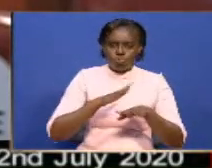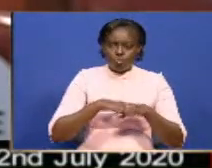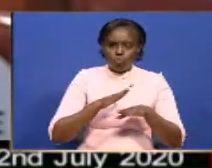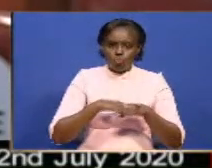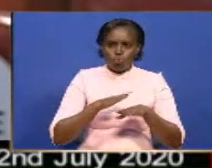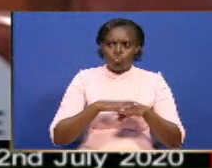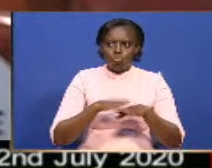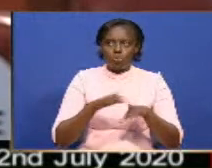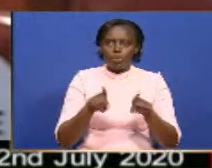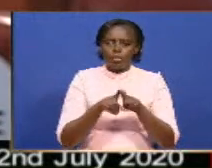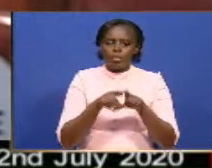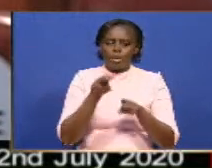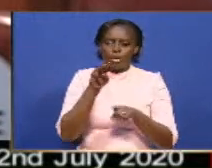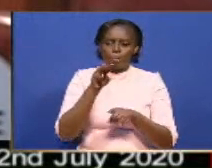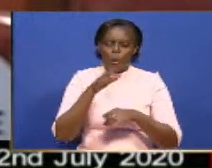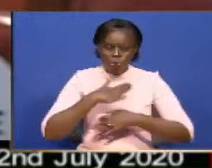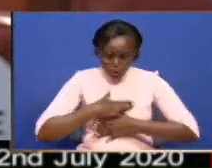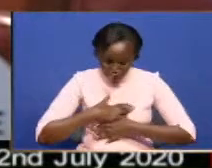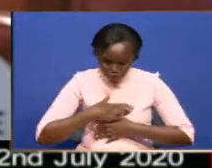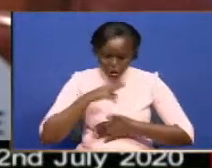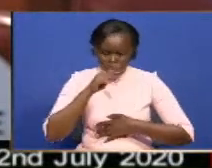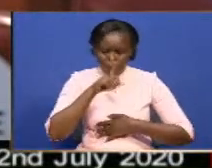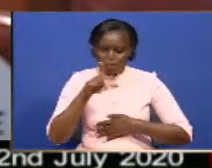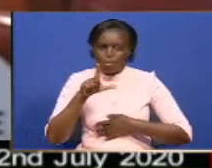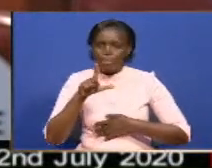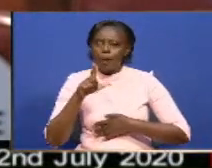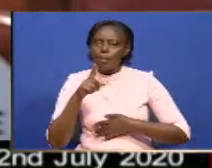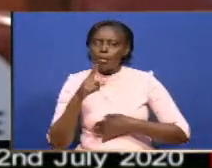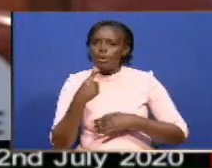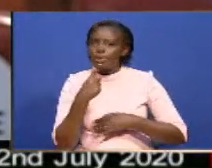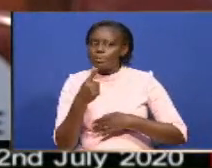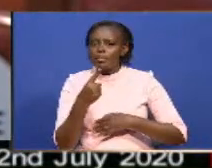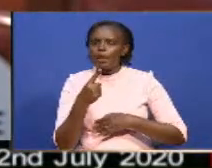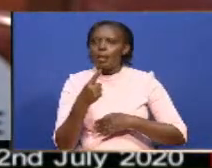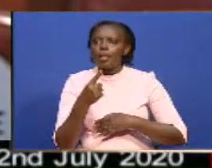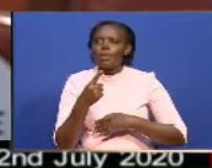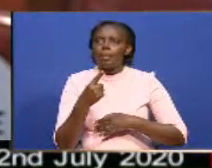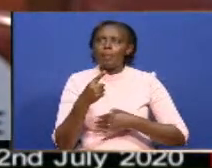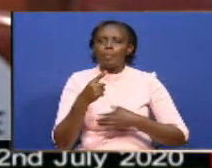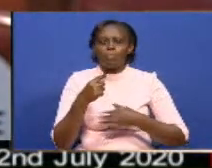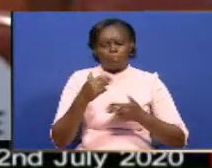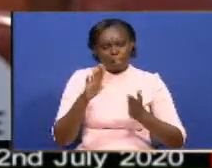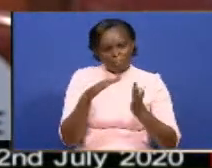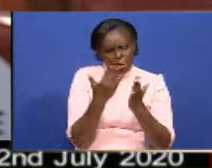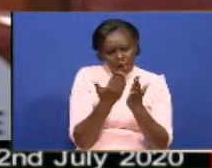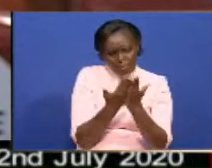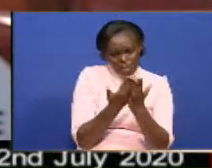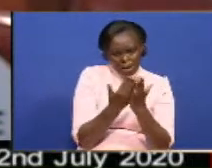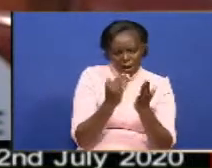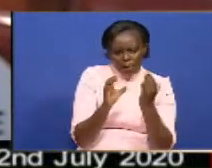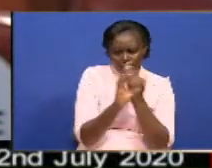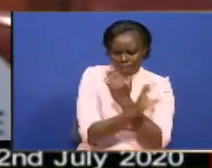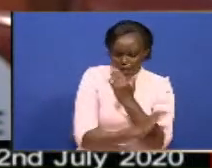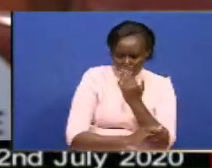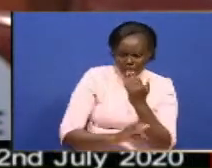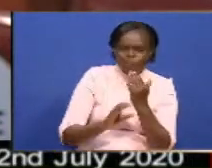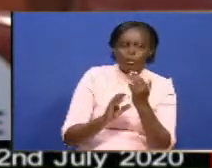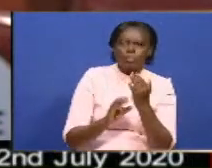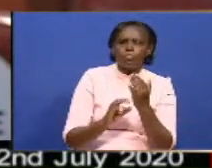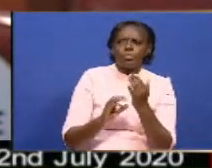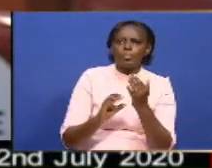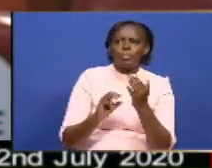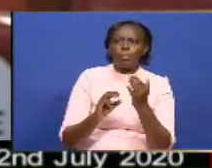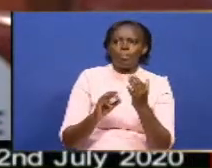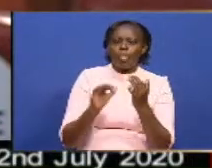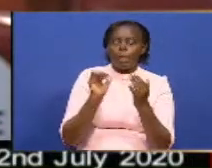as Honorable Millie said, the exclusion for consideration just because you have applied to another country, I think is not correct. It should